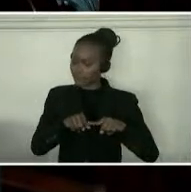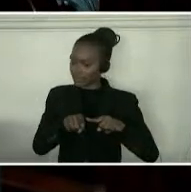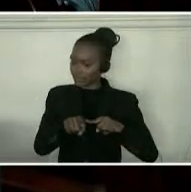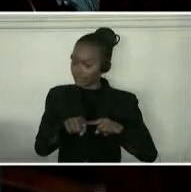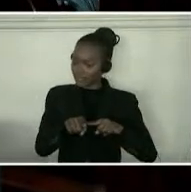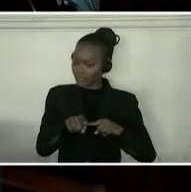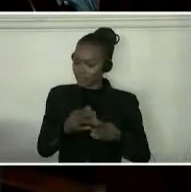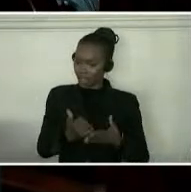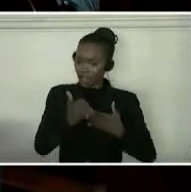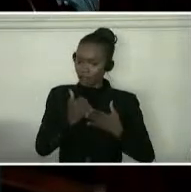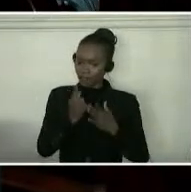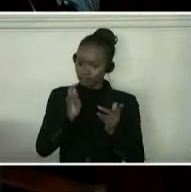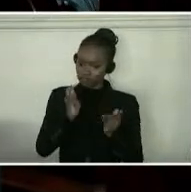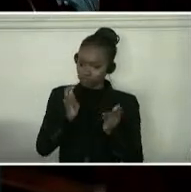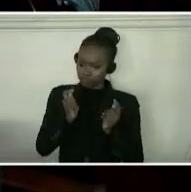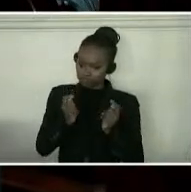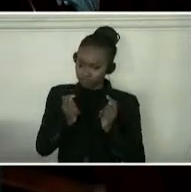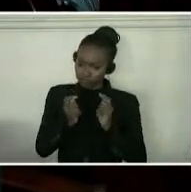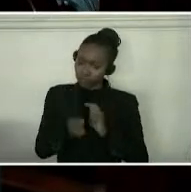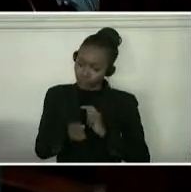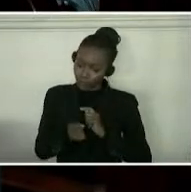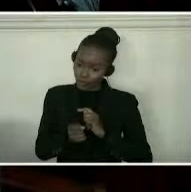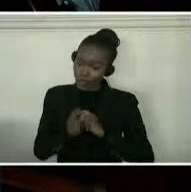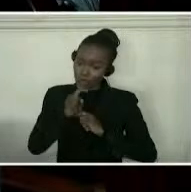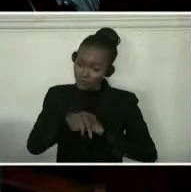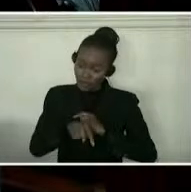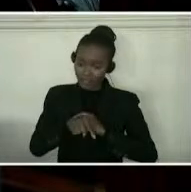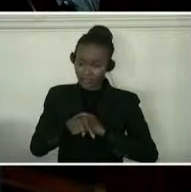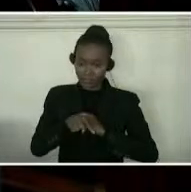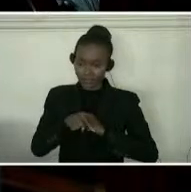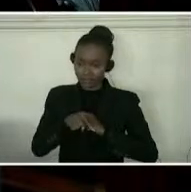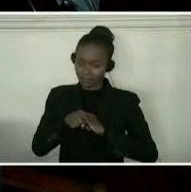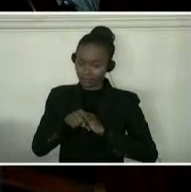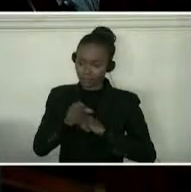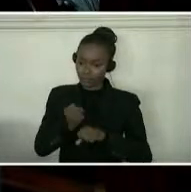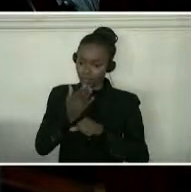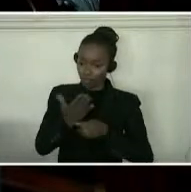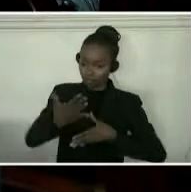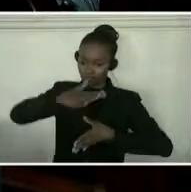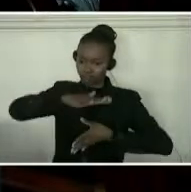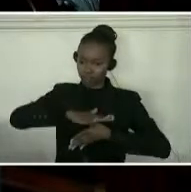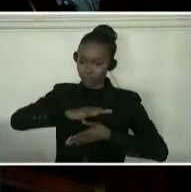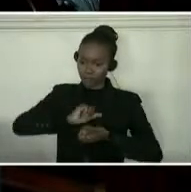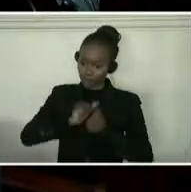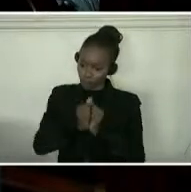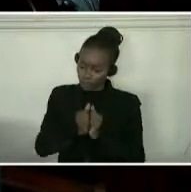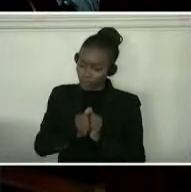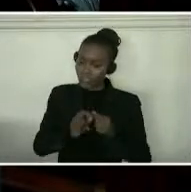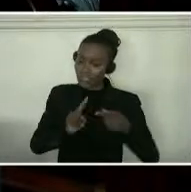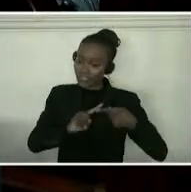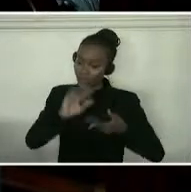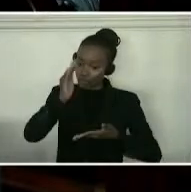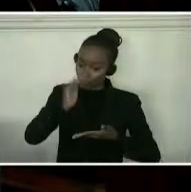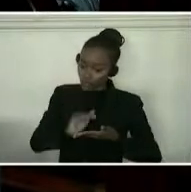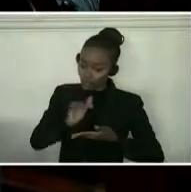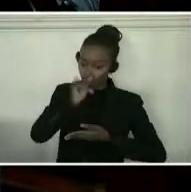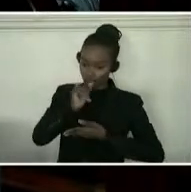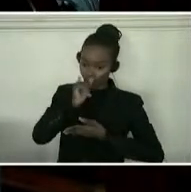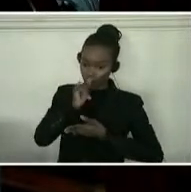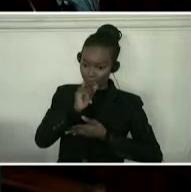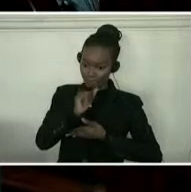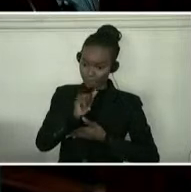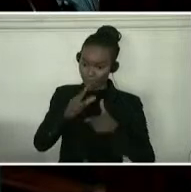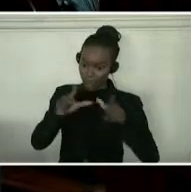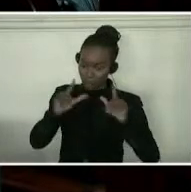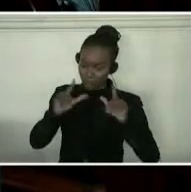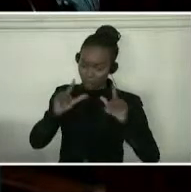place sports in the forefront of efforts to reduce the level of crime in our society there is